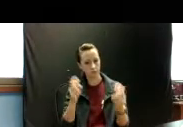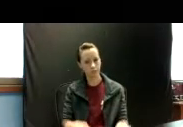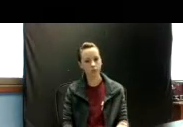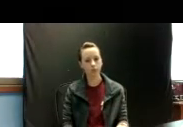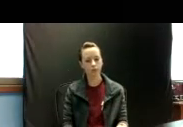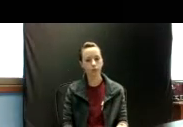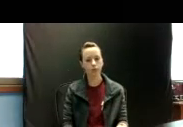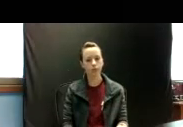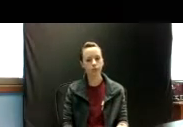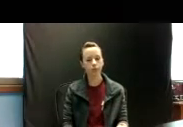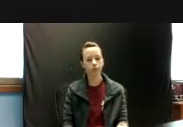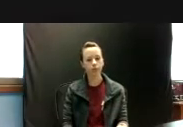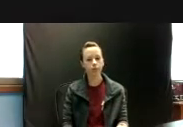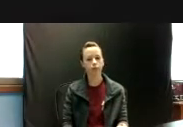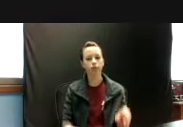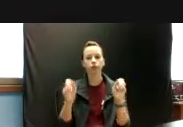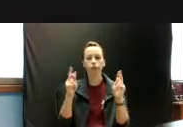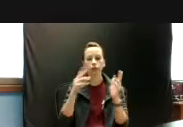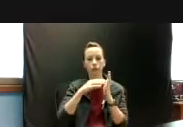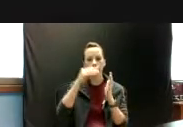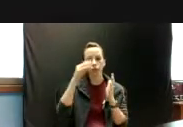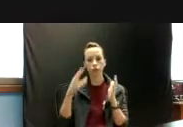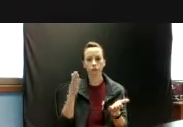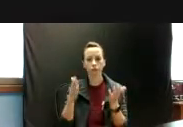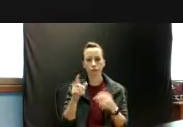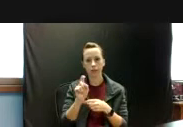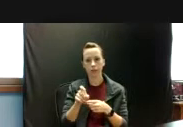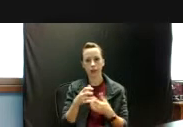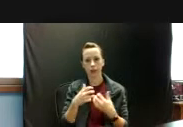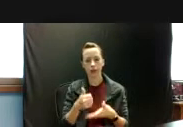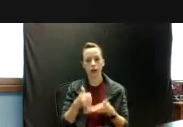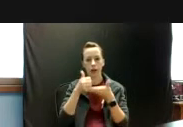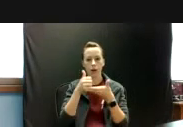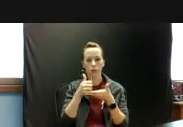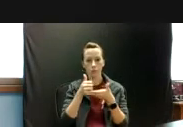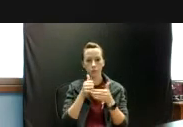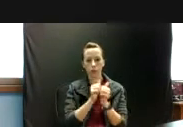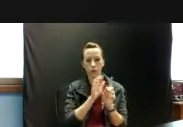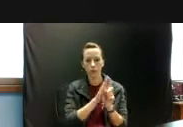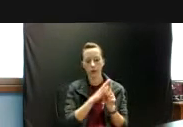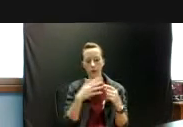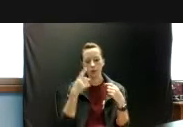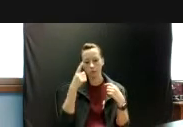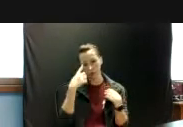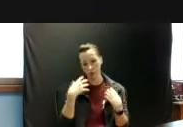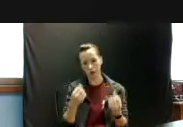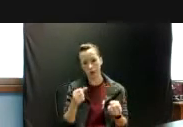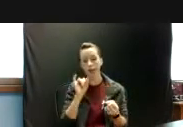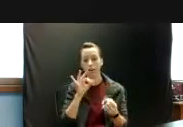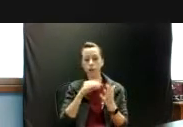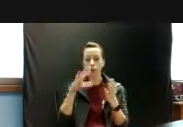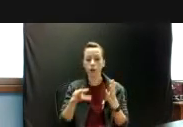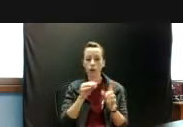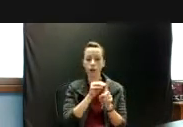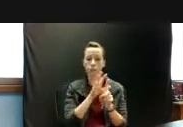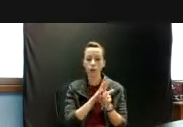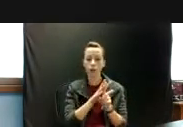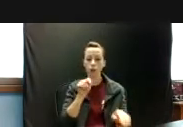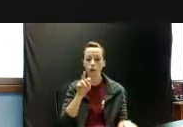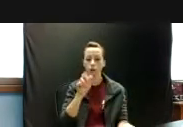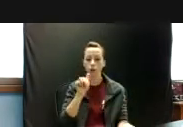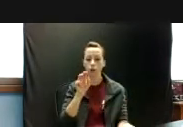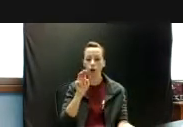Okay, so students may need help with their mental health. So when we know students have been exposed to trauma or maybe struggling with their mental